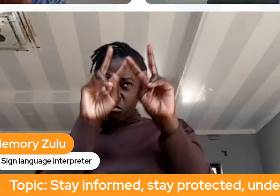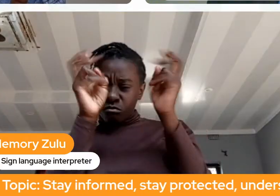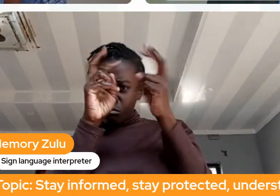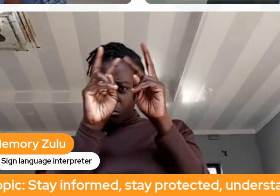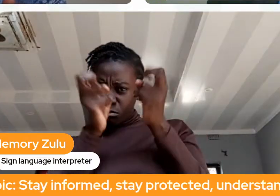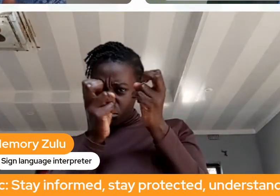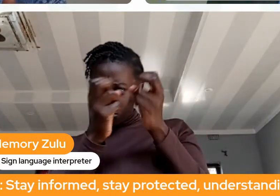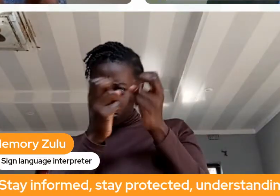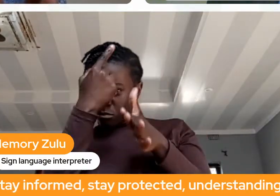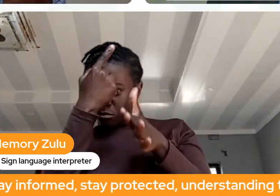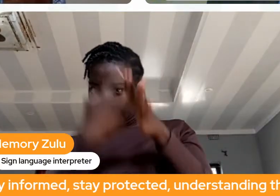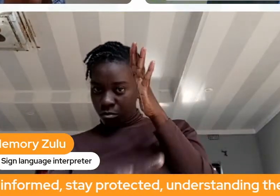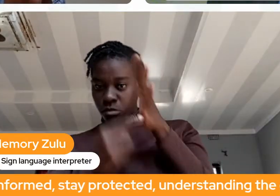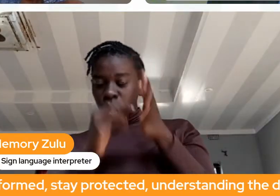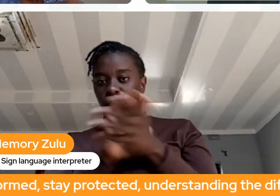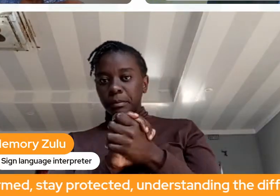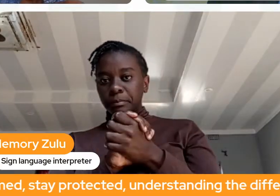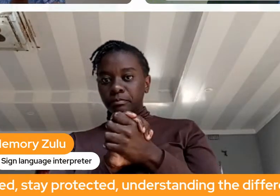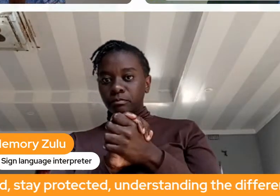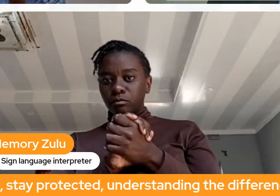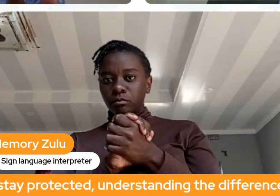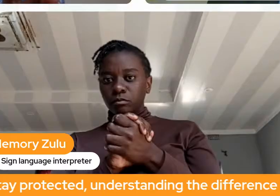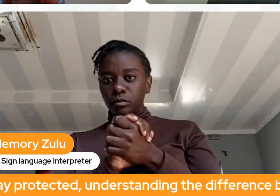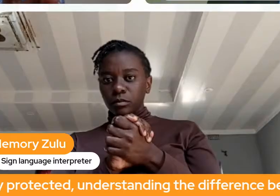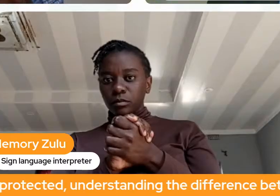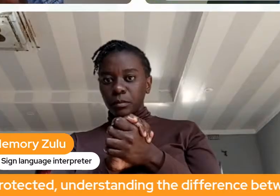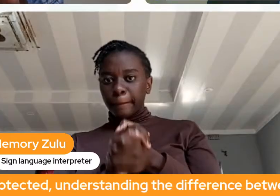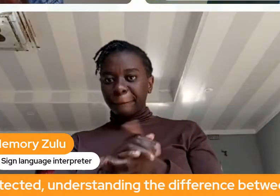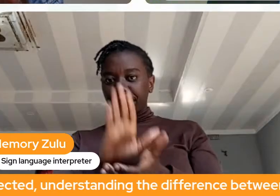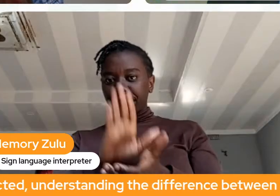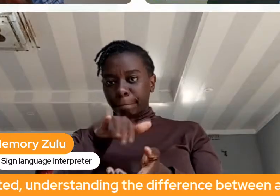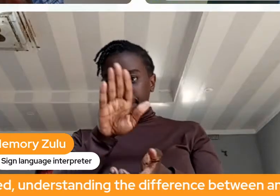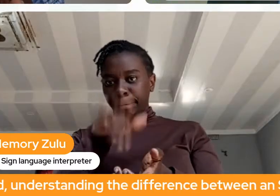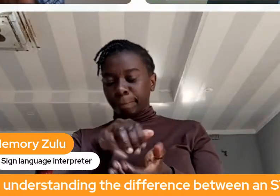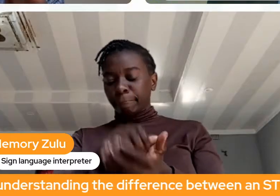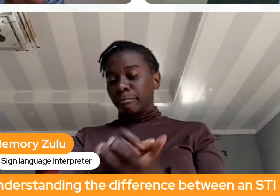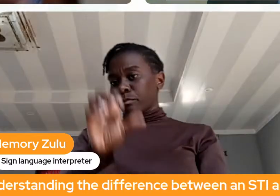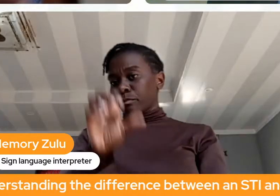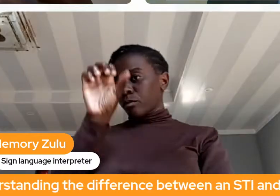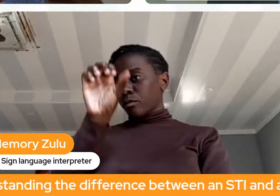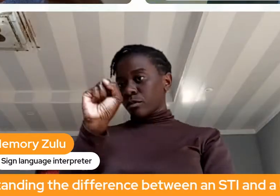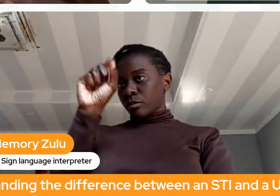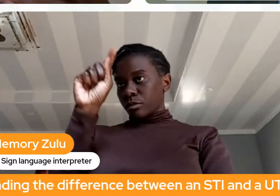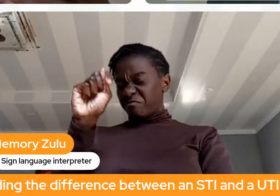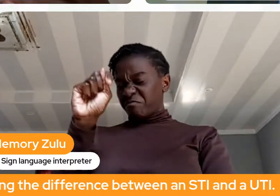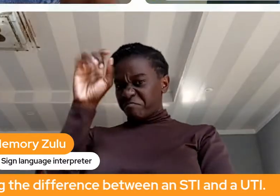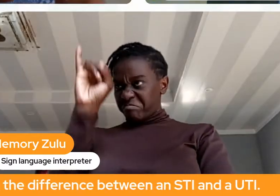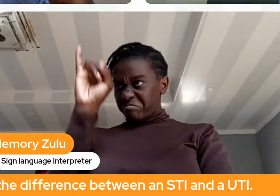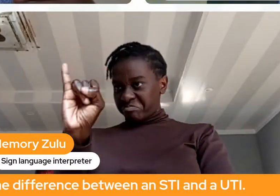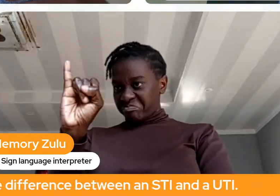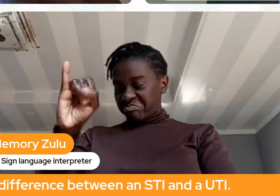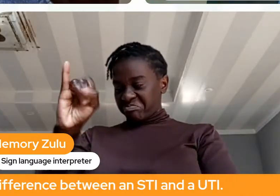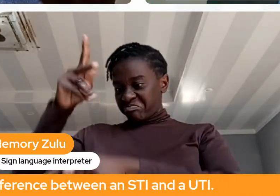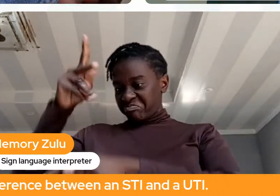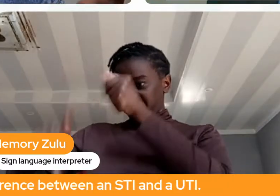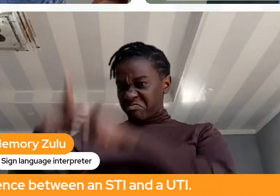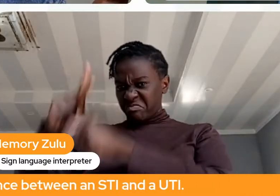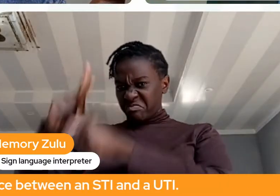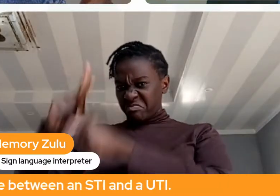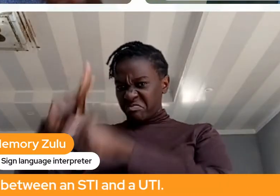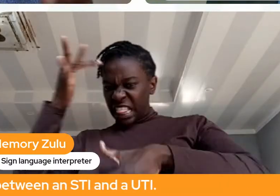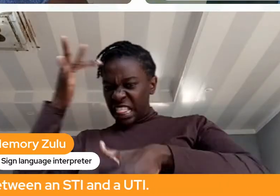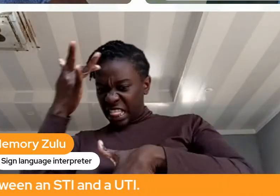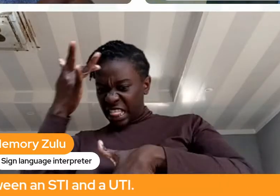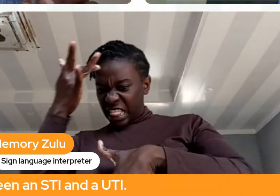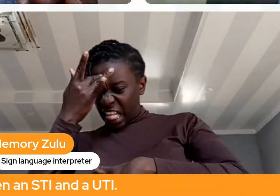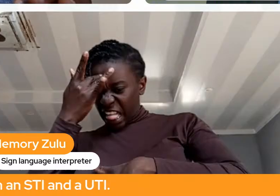the difference between an STI and a UTI. How do you differentiate these things? Do they confuse you?